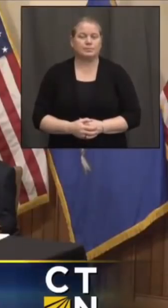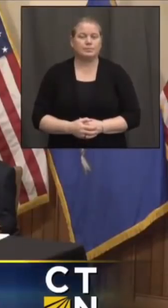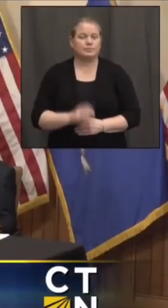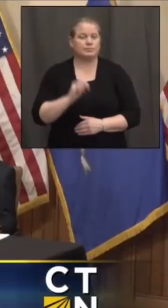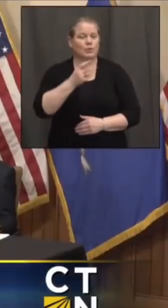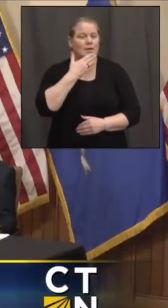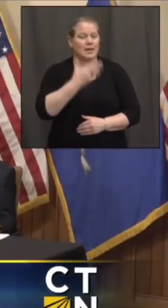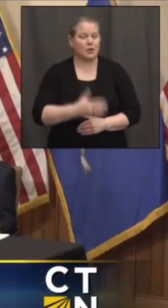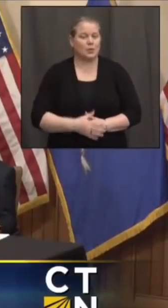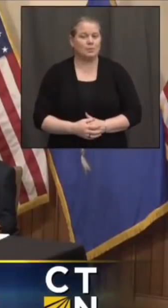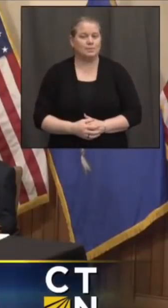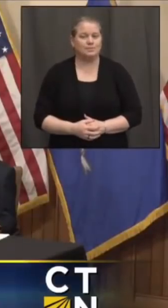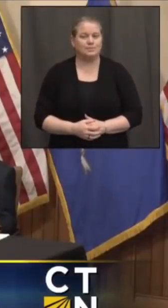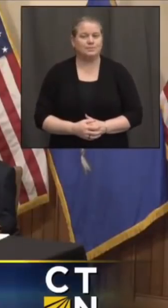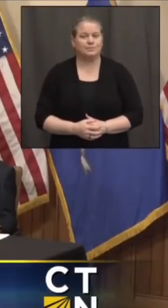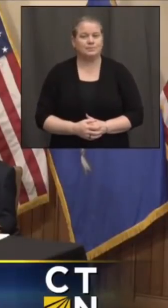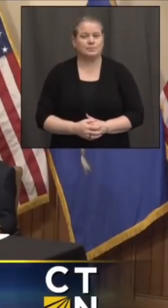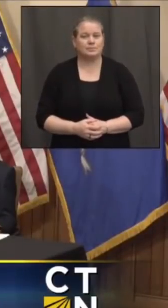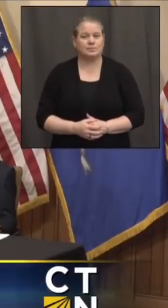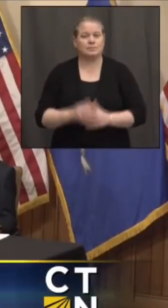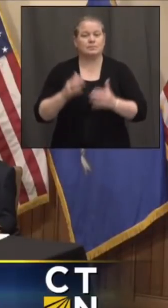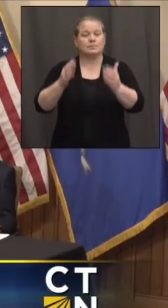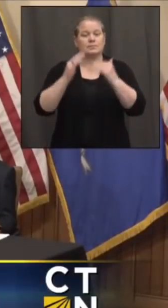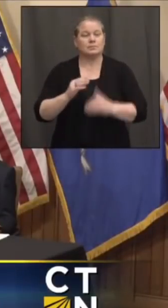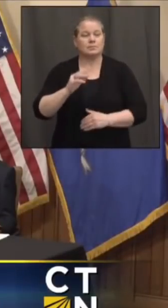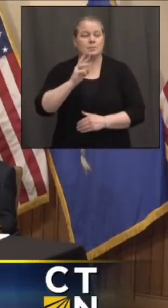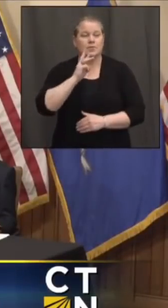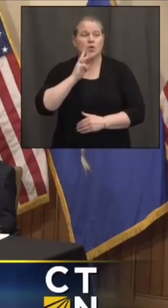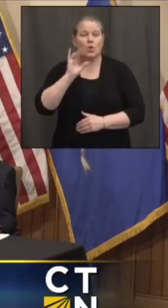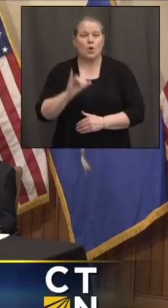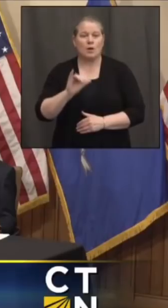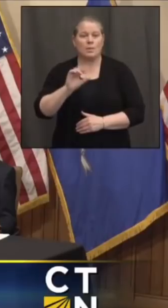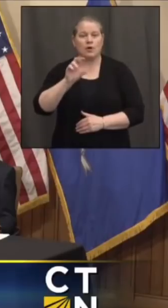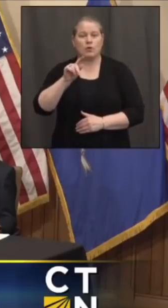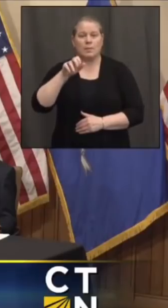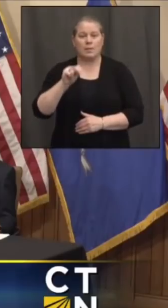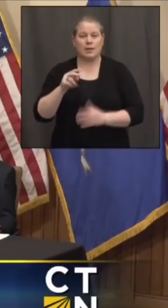Thank you. The Waterbury Republican American.